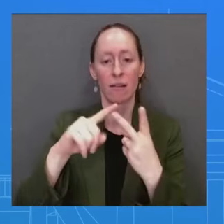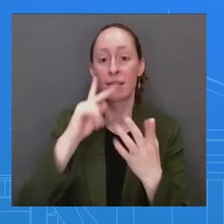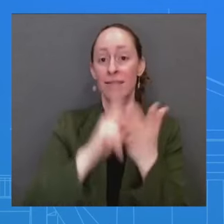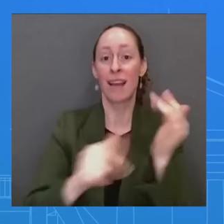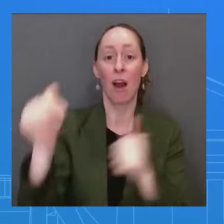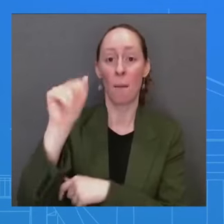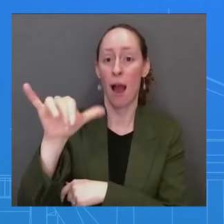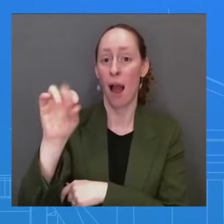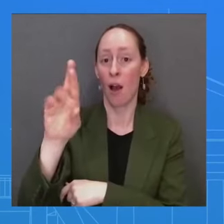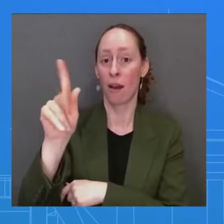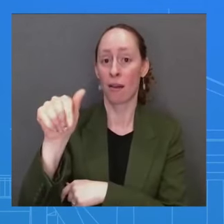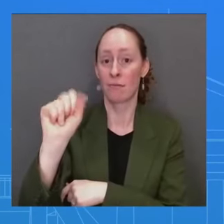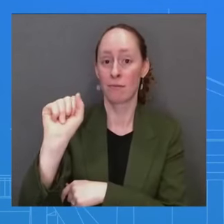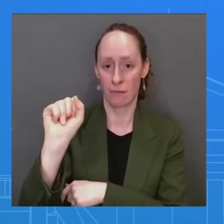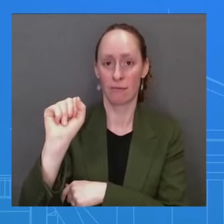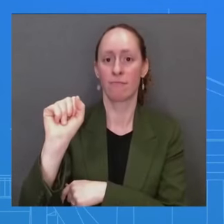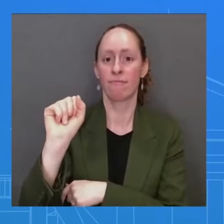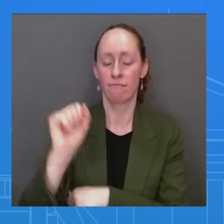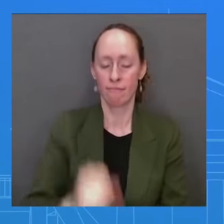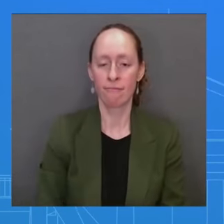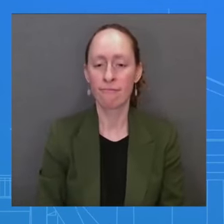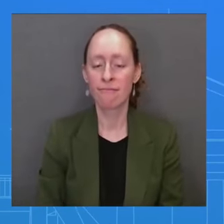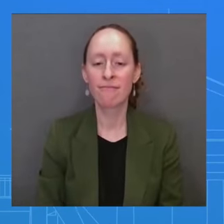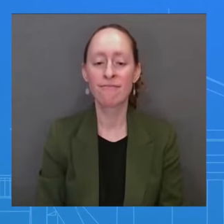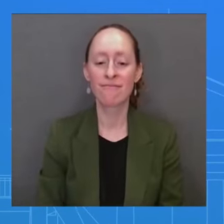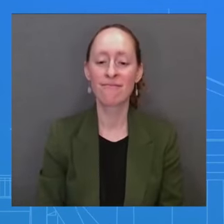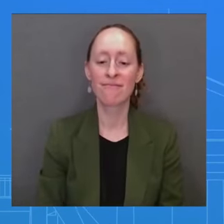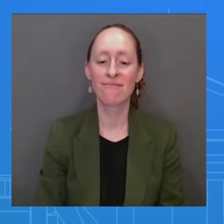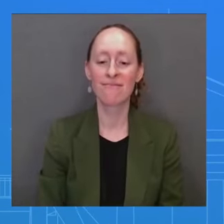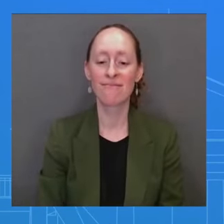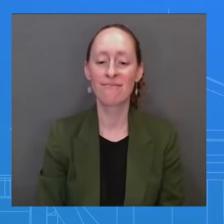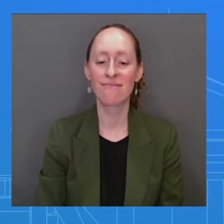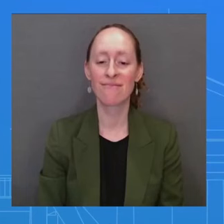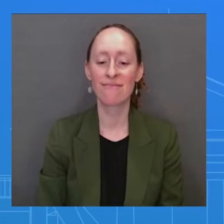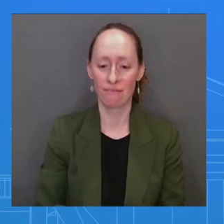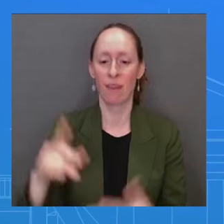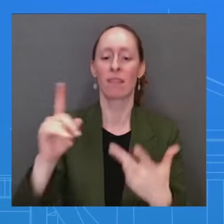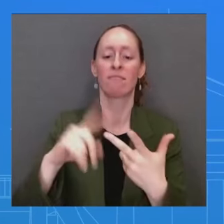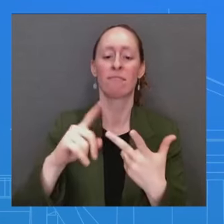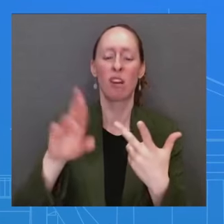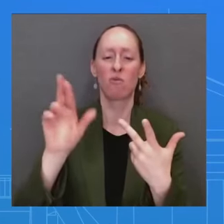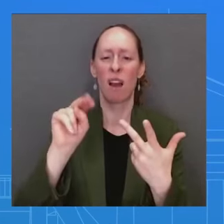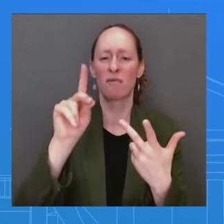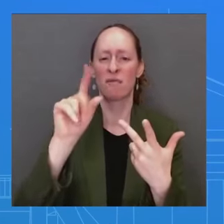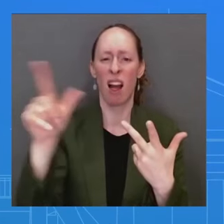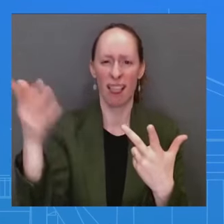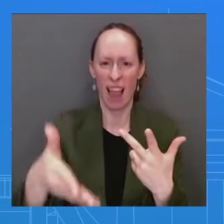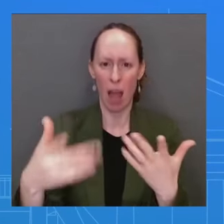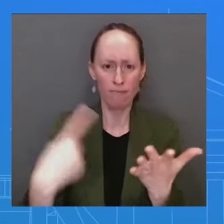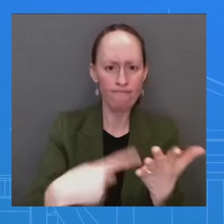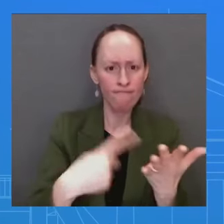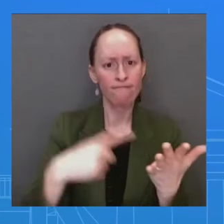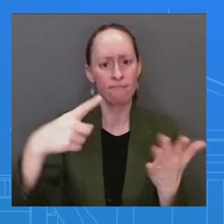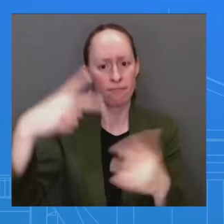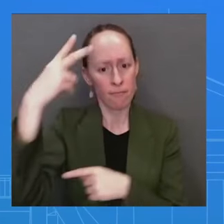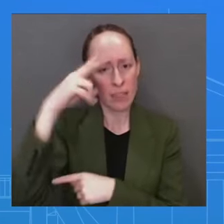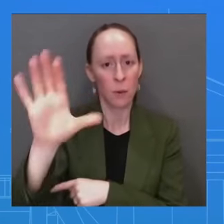Deputy National Security Advisor Sherrod Randall, and they went to Mexico City to continue the conversation that the President obviously has been having